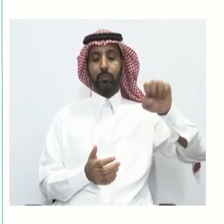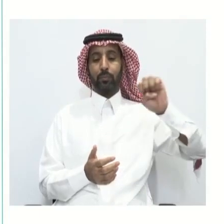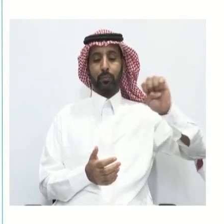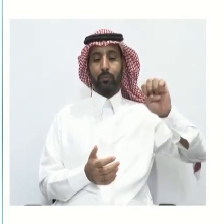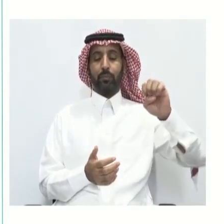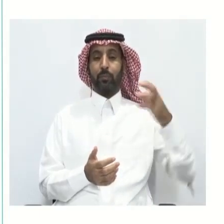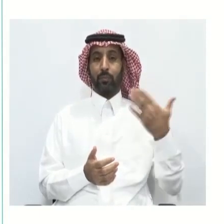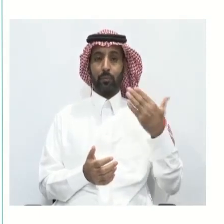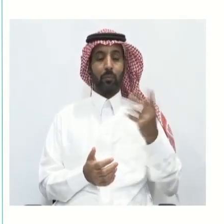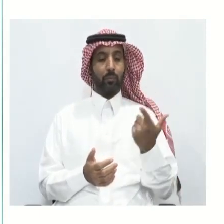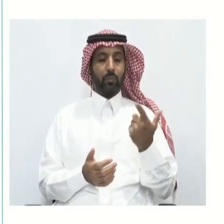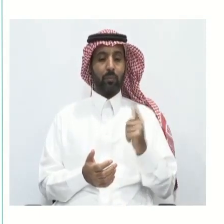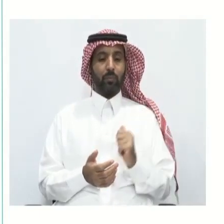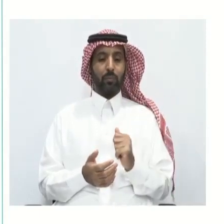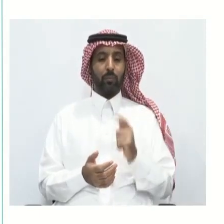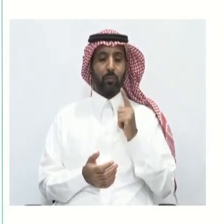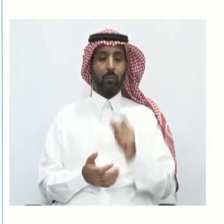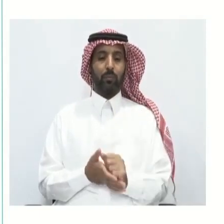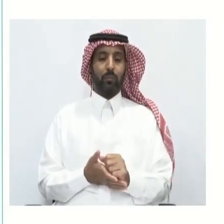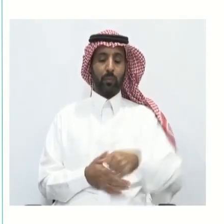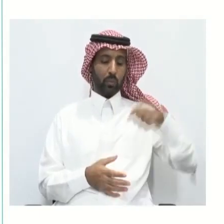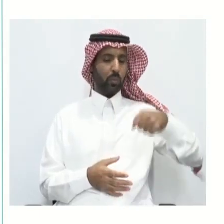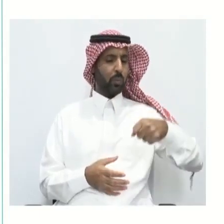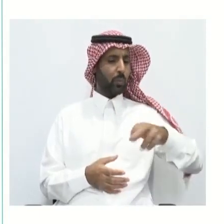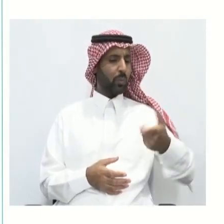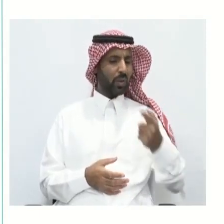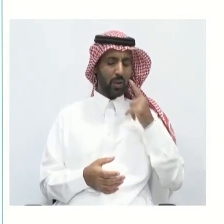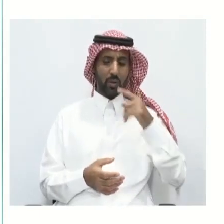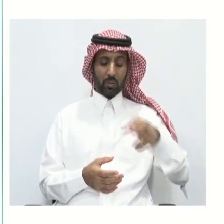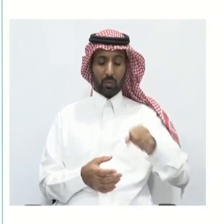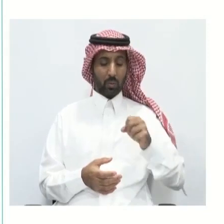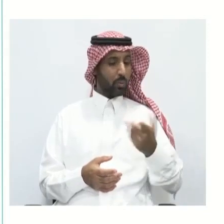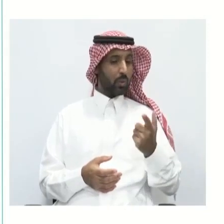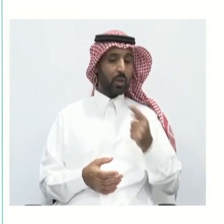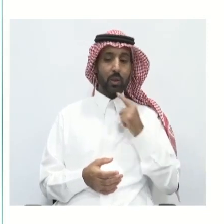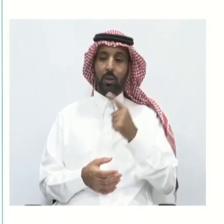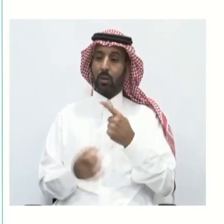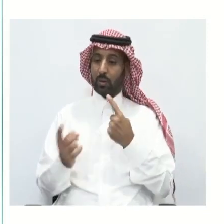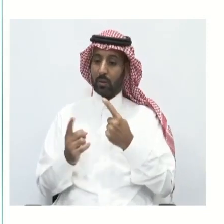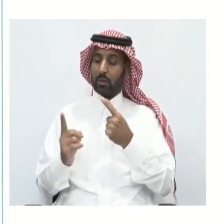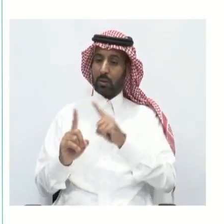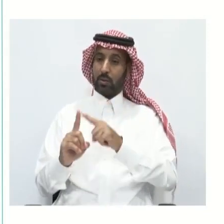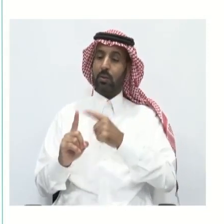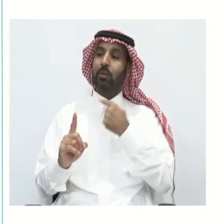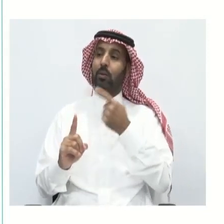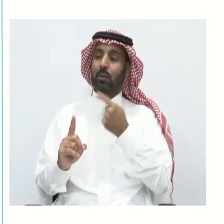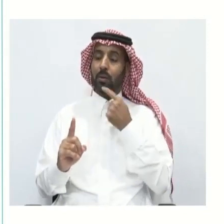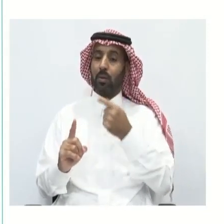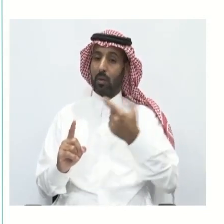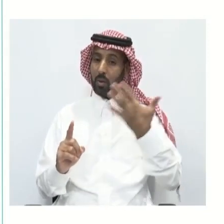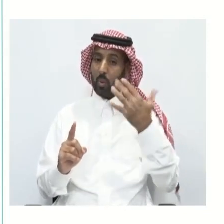new. So once you know the question, you can guess the answer. So the second